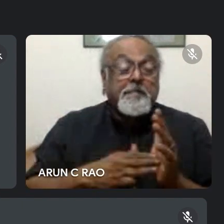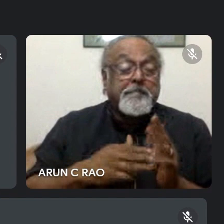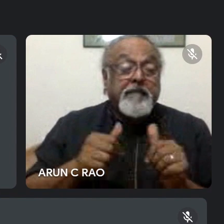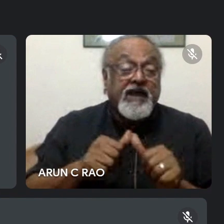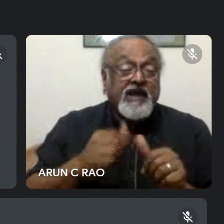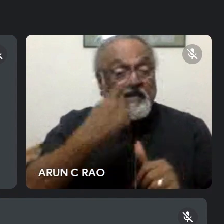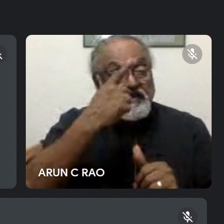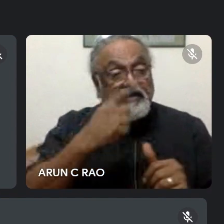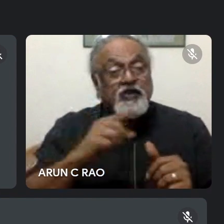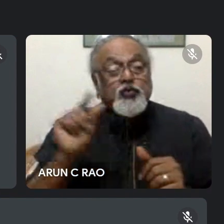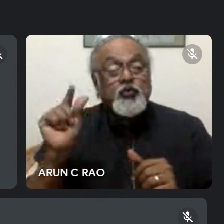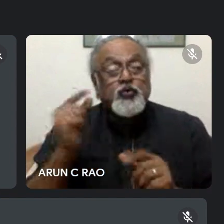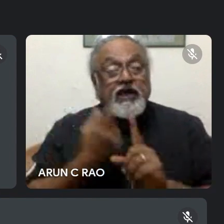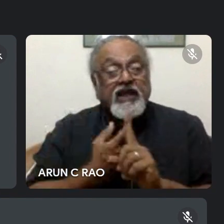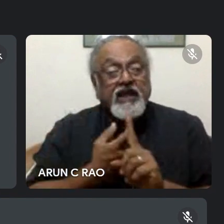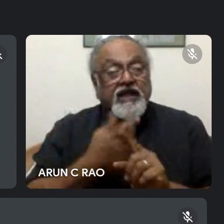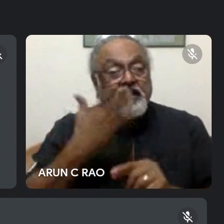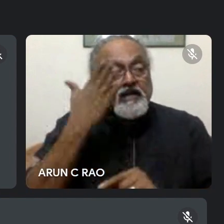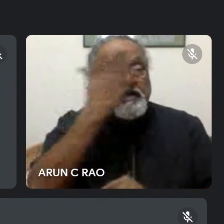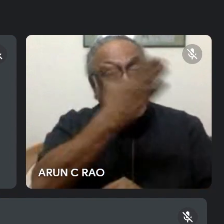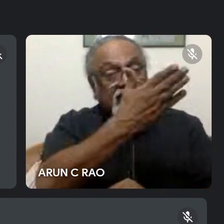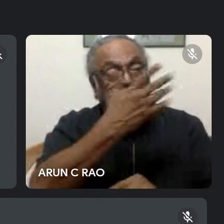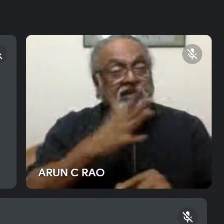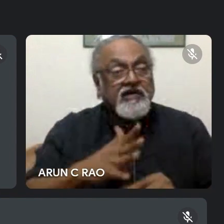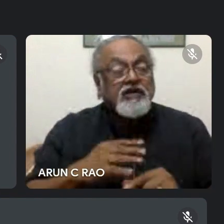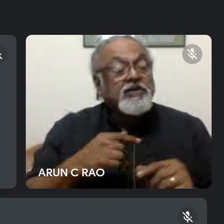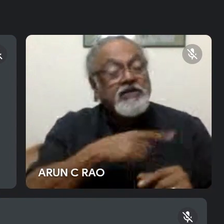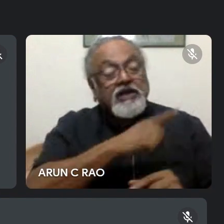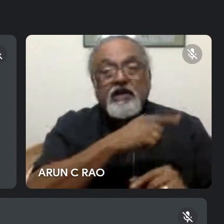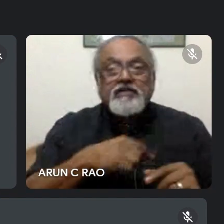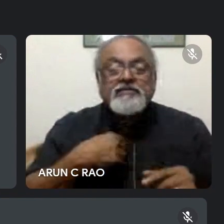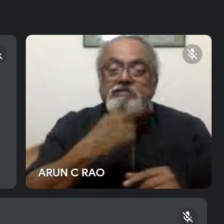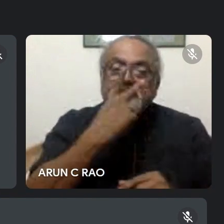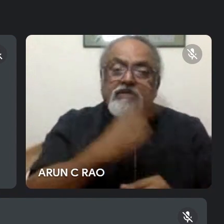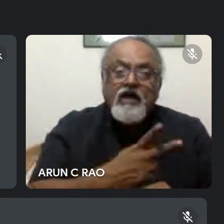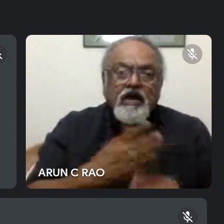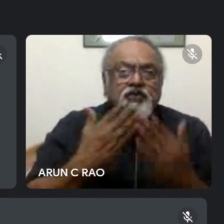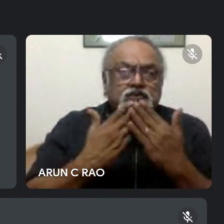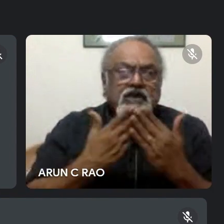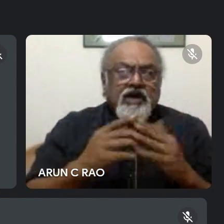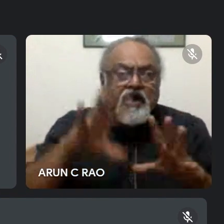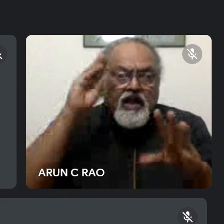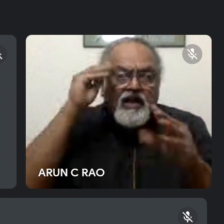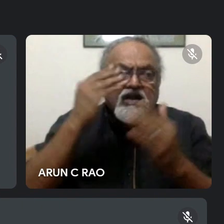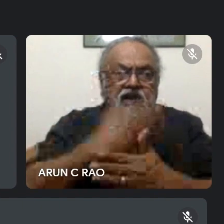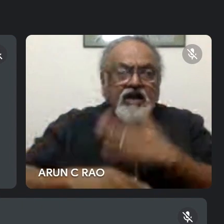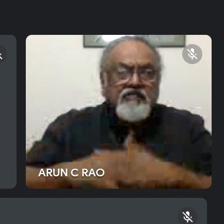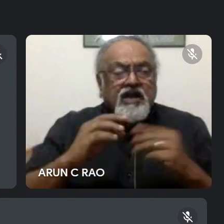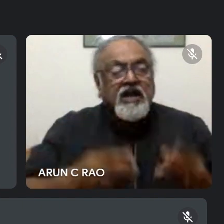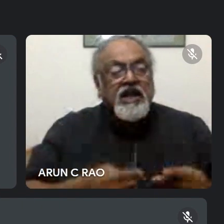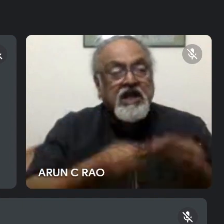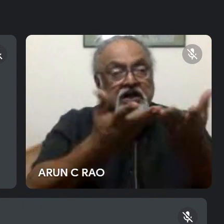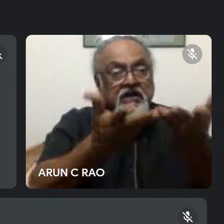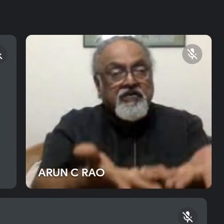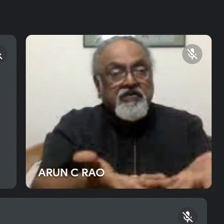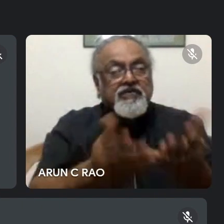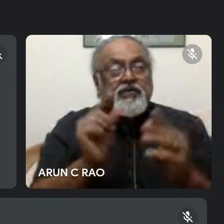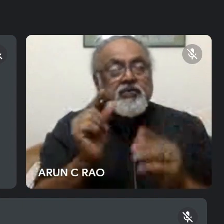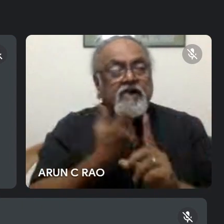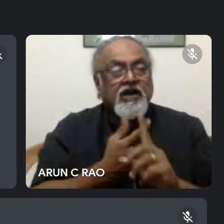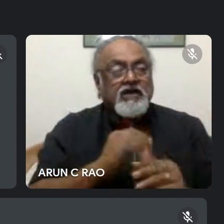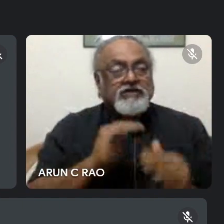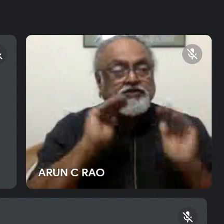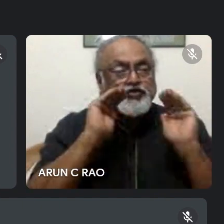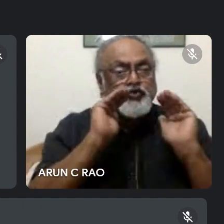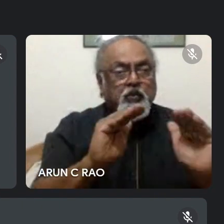provisions kids or students with learning disabilities and are given in a country like the UK, that I felt